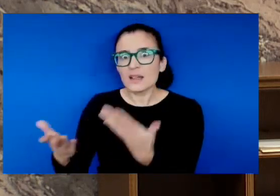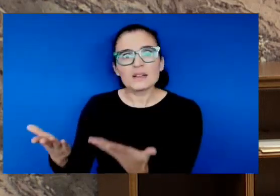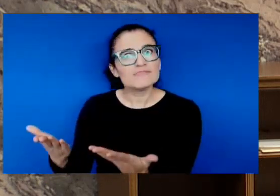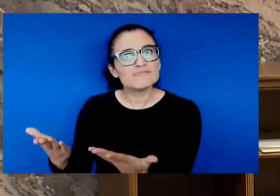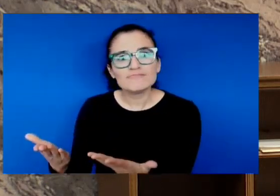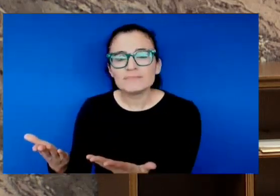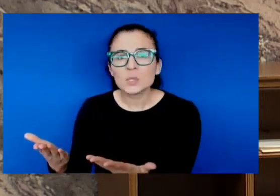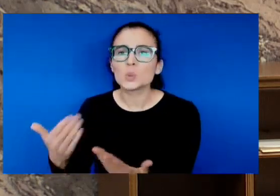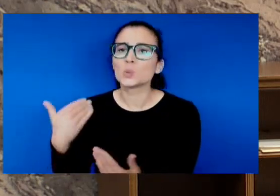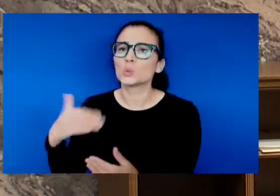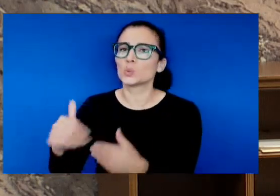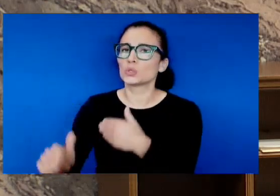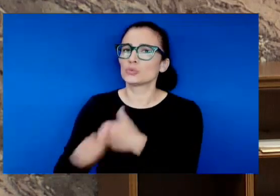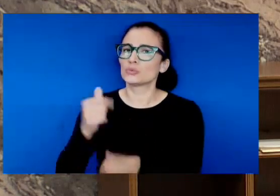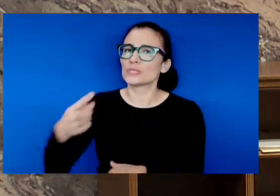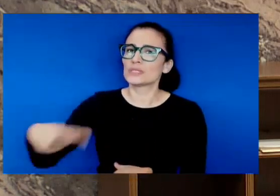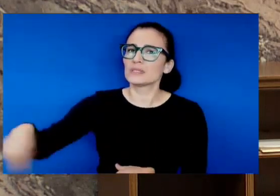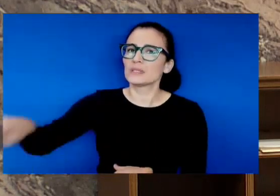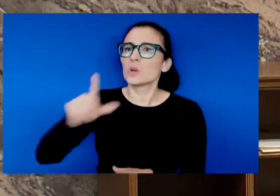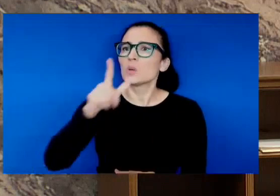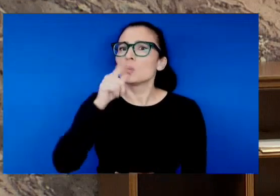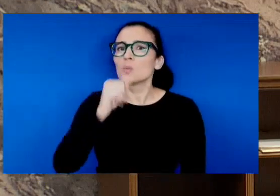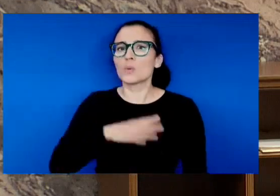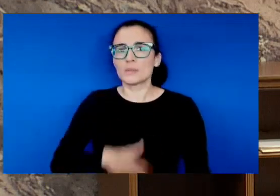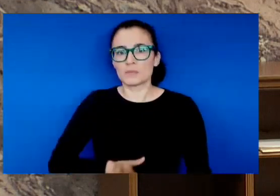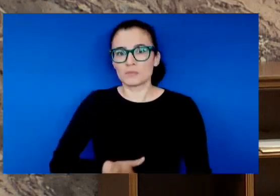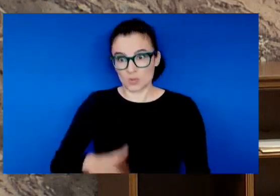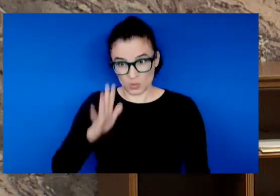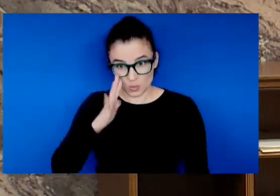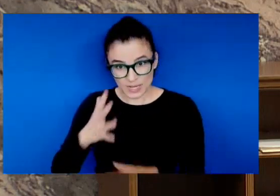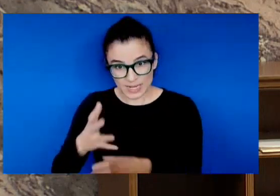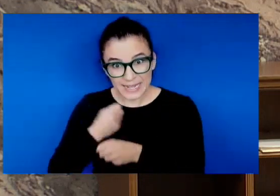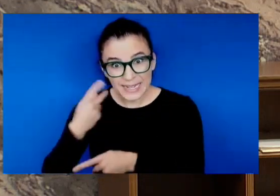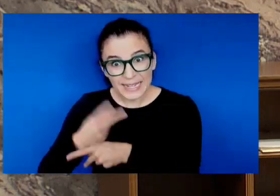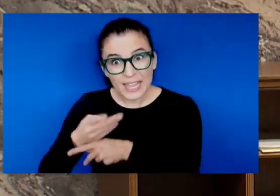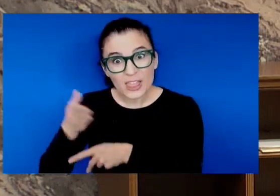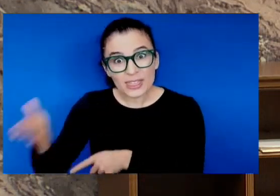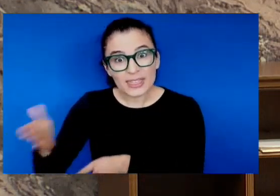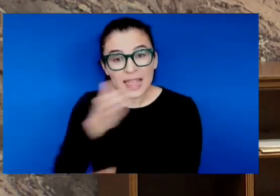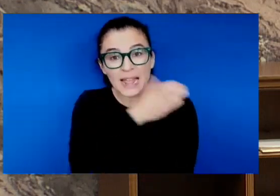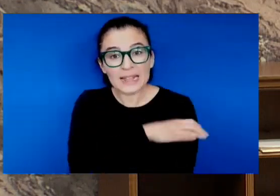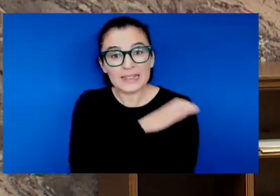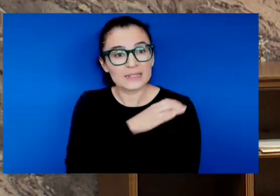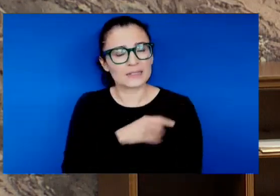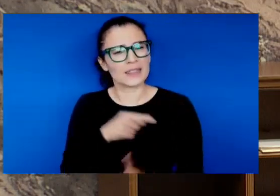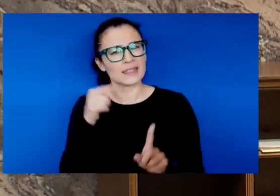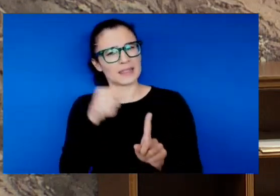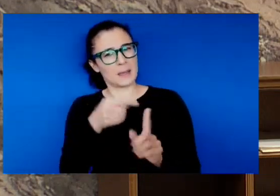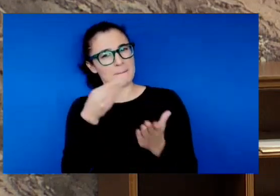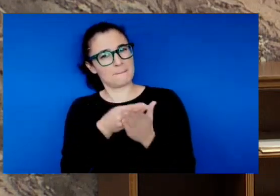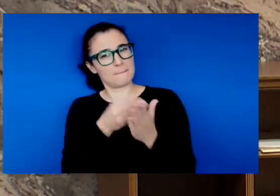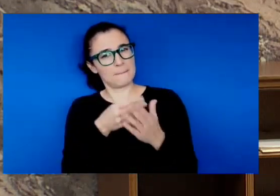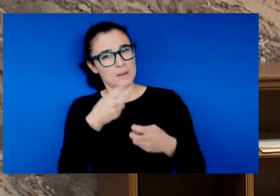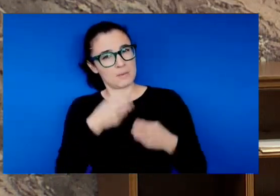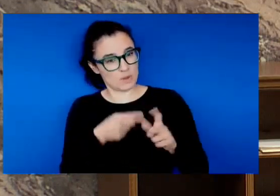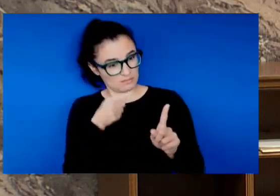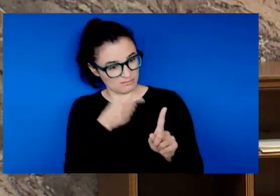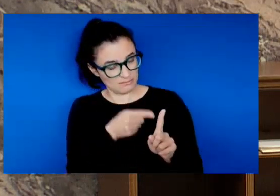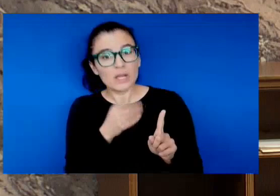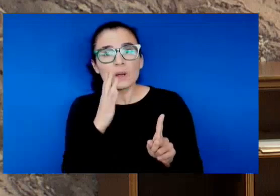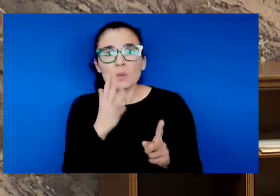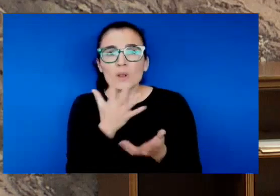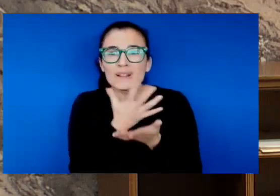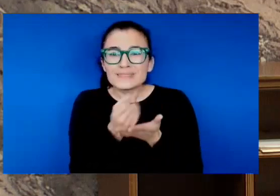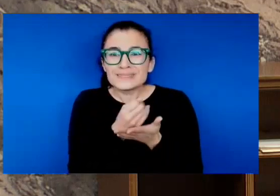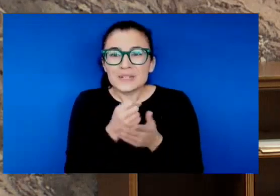not solve this funding issue today. The funding runs out in a little over 2 weeks from today. And I would remind the Minister of Health that in